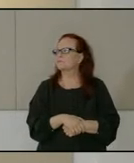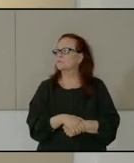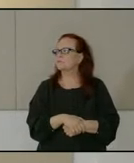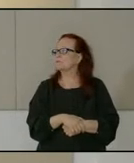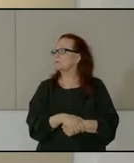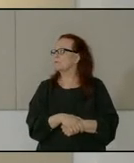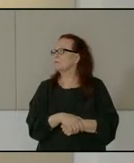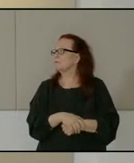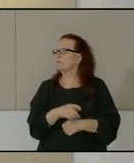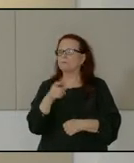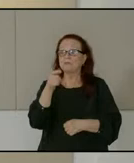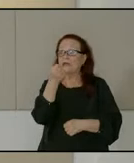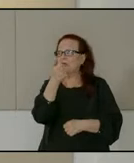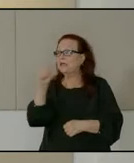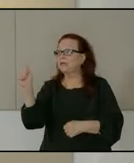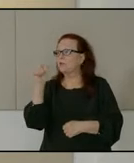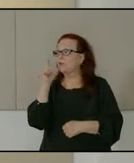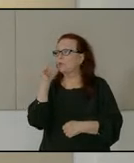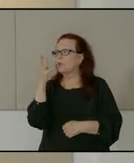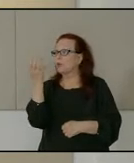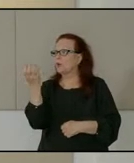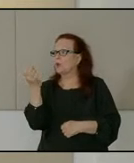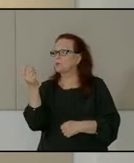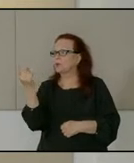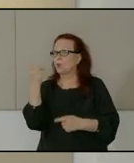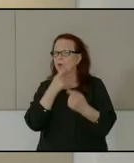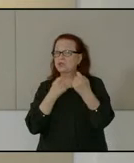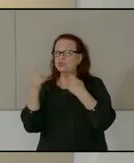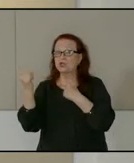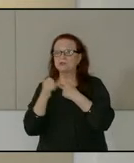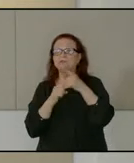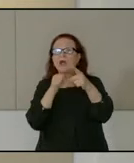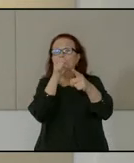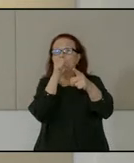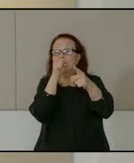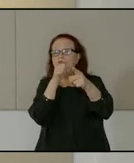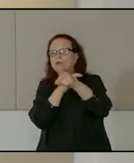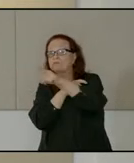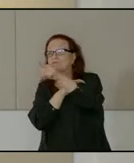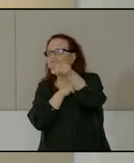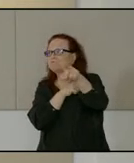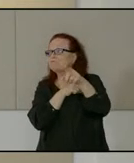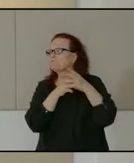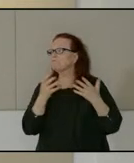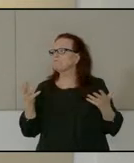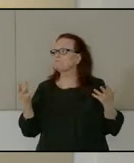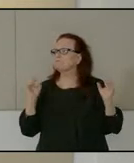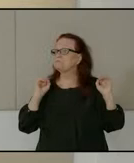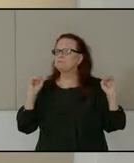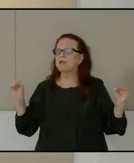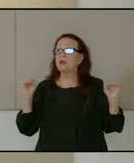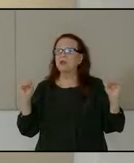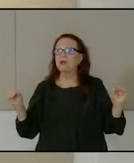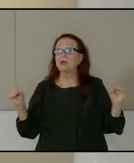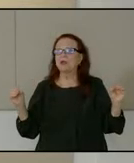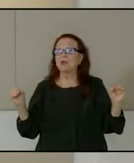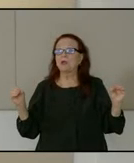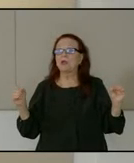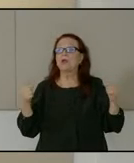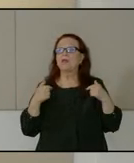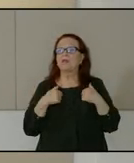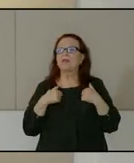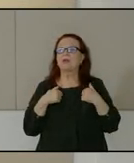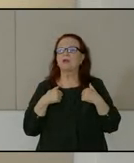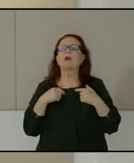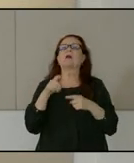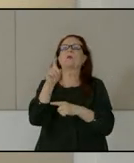You may ask questions of any of us if you wish. If there are no formal questions at this time, then I would suggest we break up. What